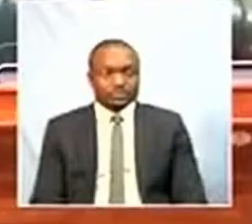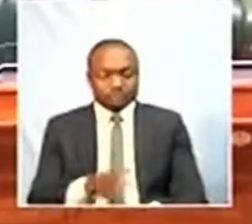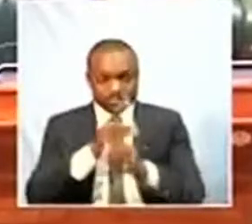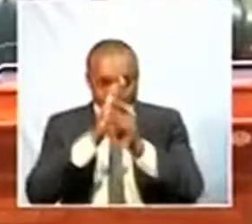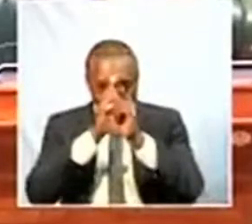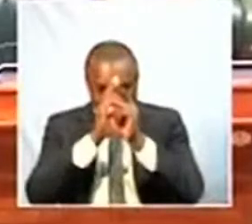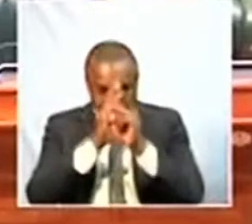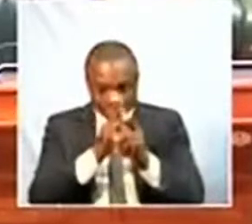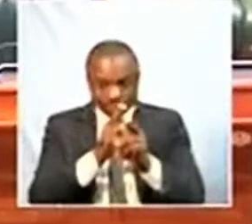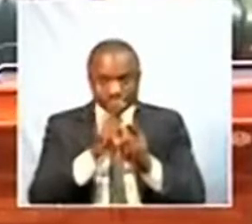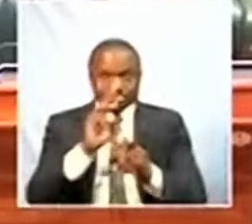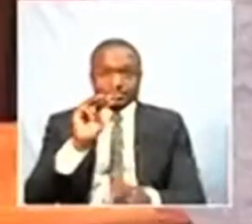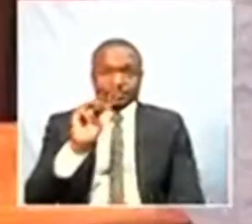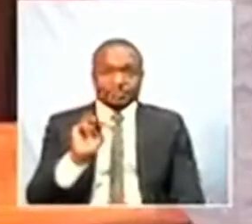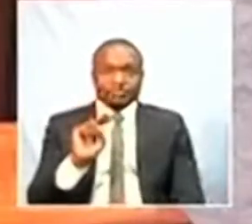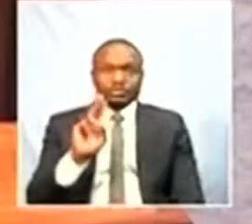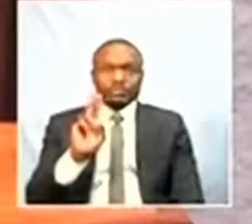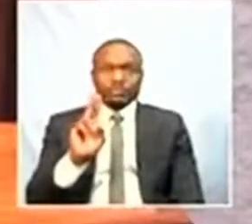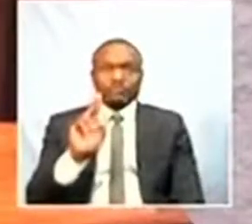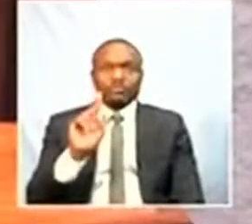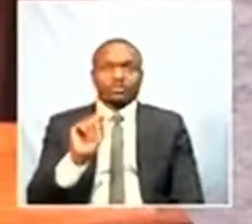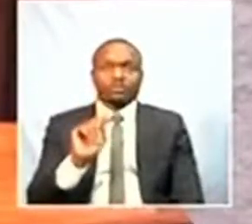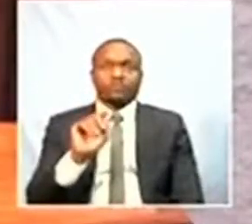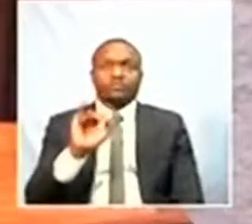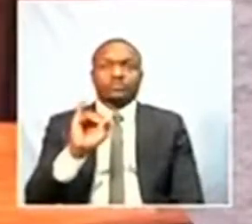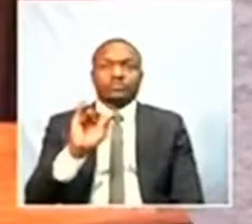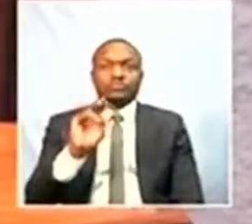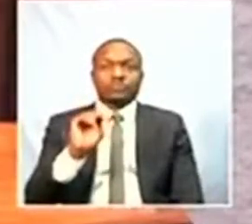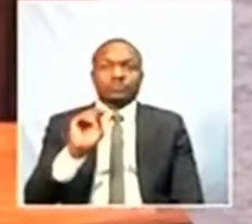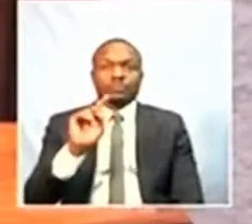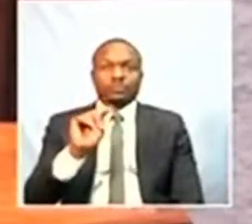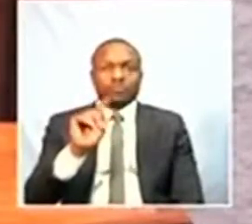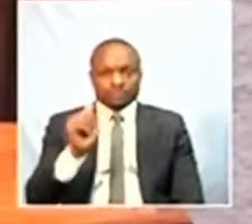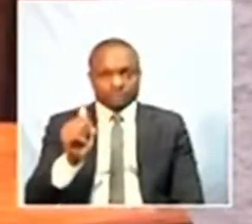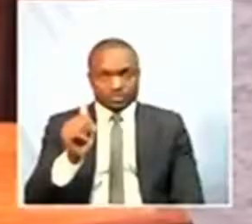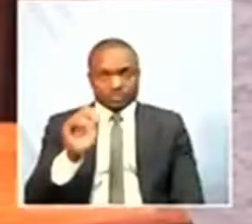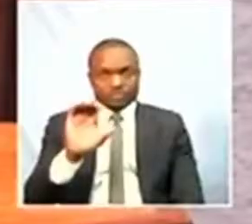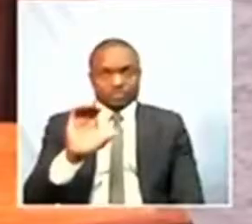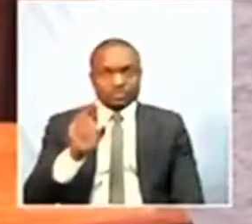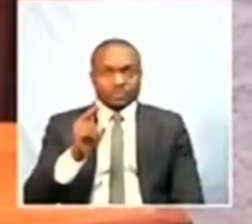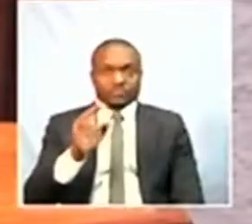Honorable Kelly Mutinta, Chikankata Constituency.